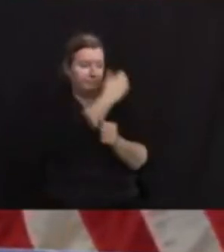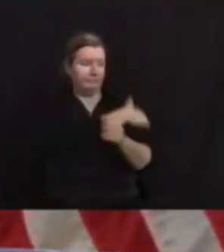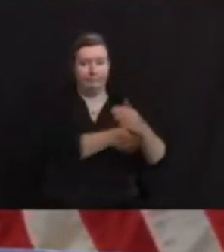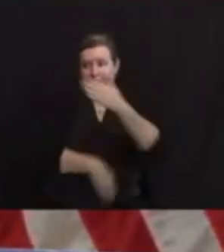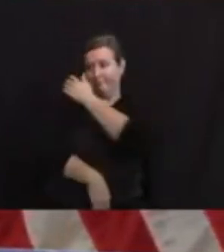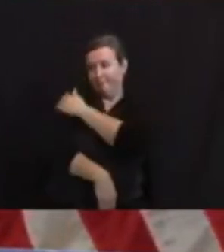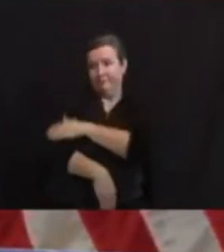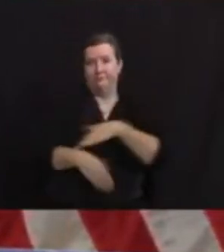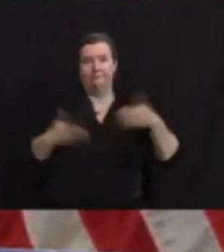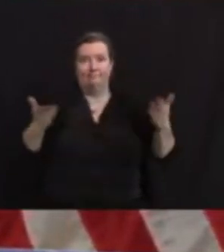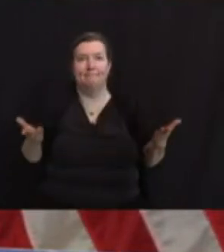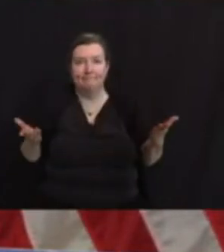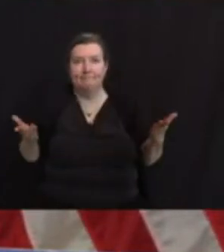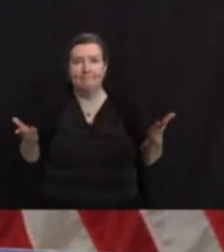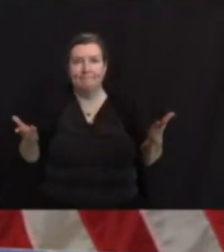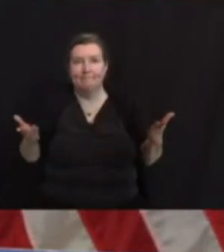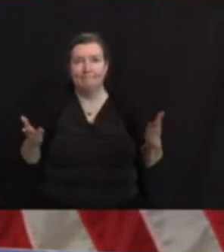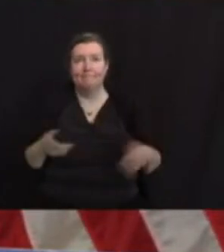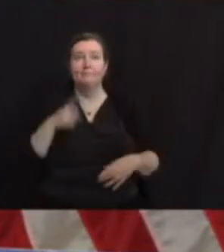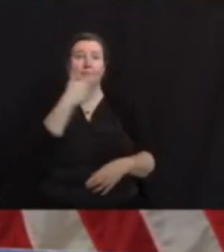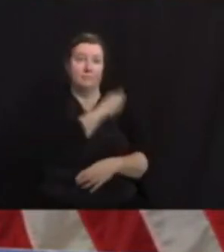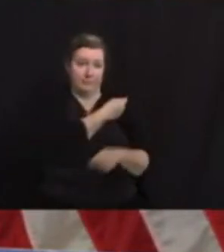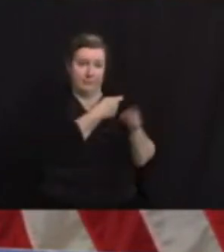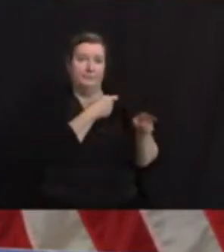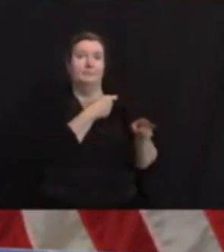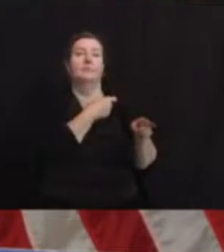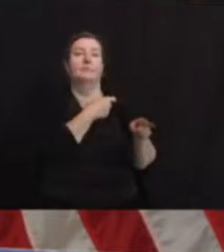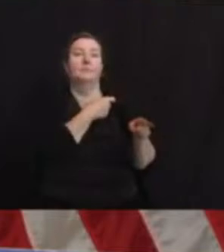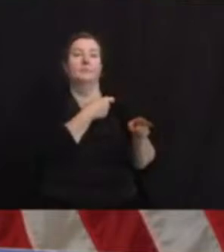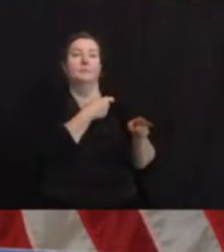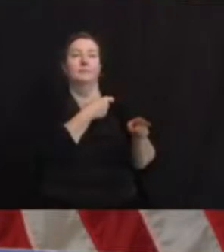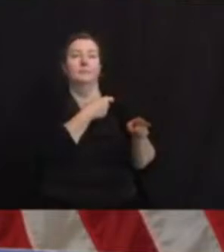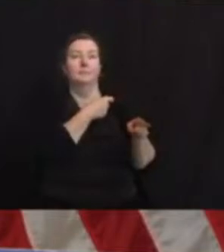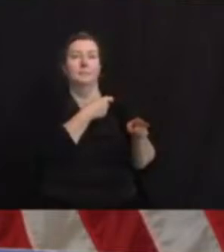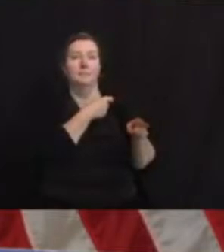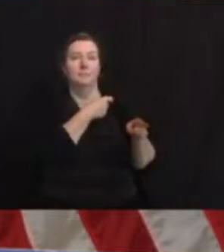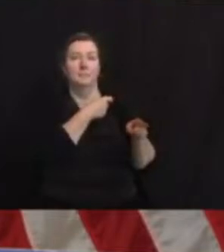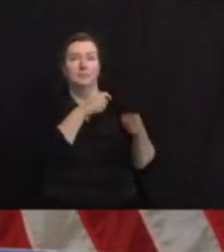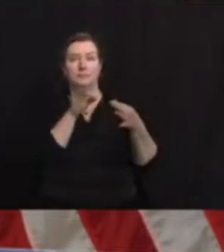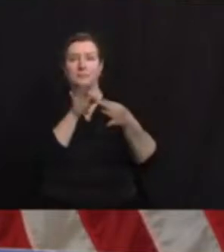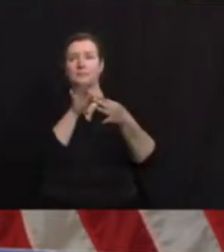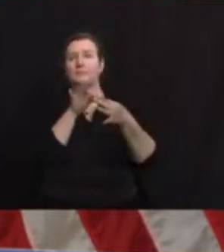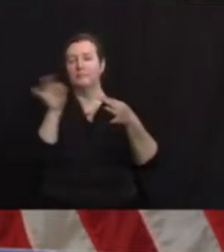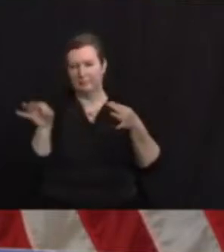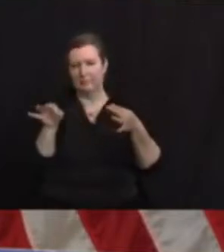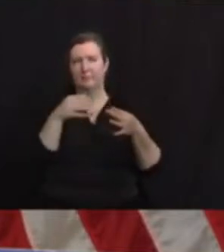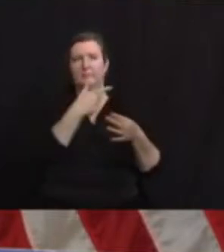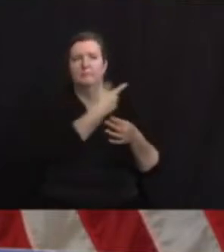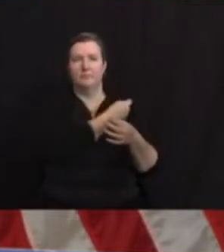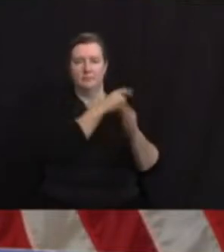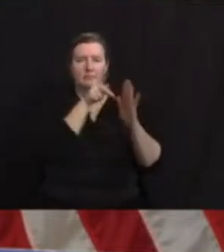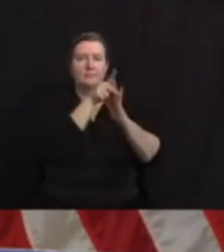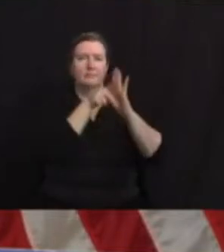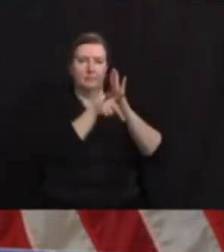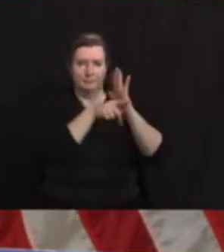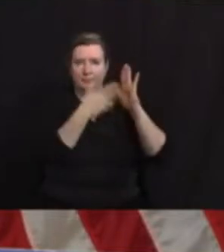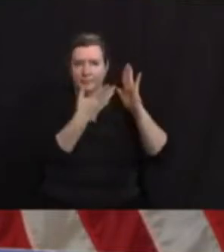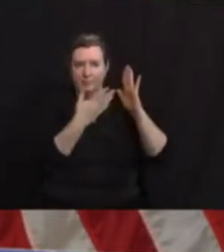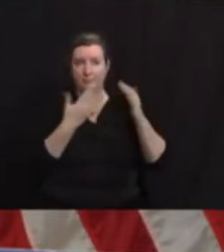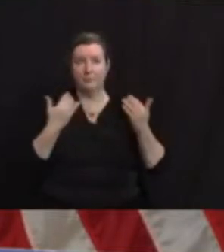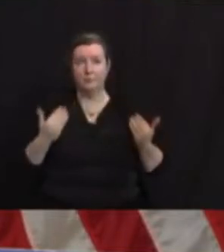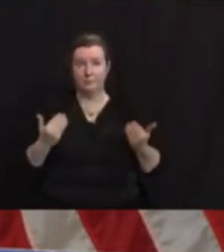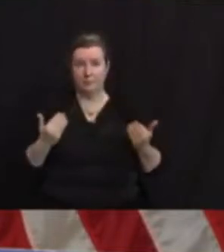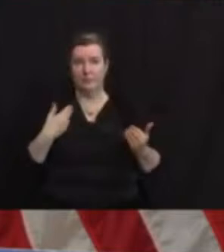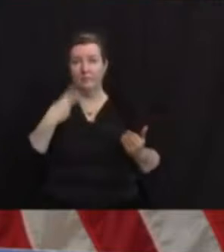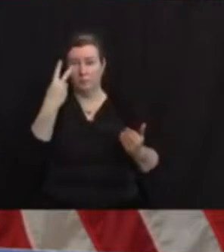one-shot. People call it a one-shot. It's really a delayed shot policy, not a one-shot policy right now, because right now we only have 2 vaccines